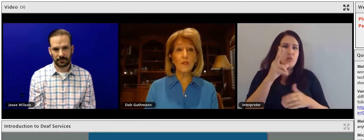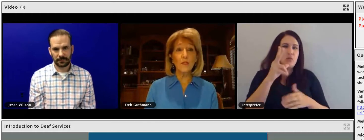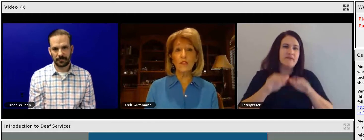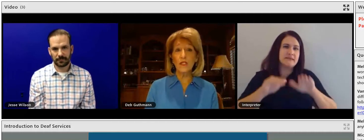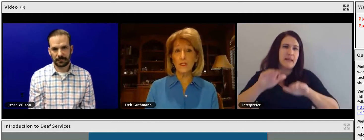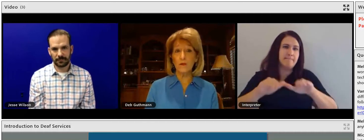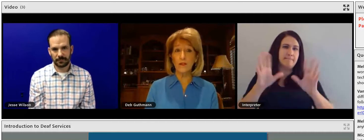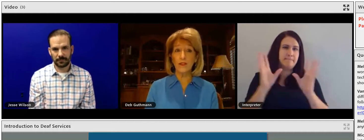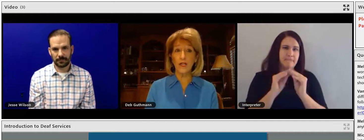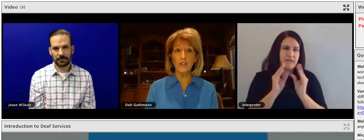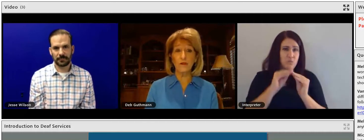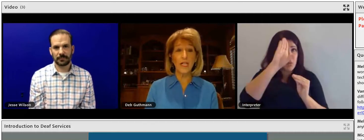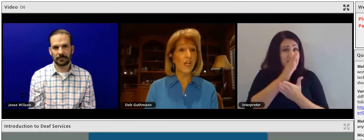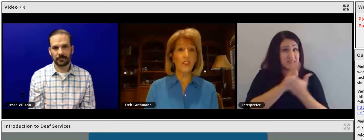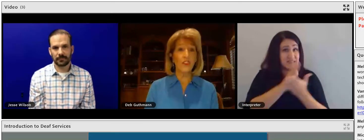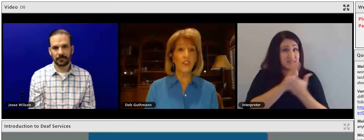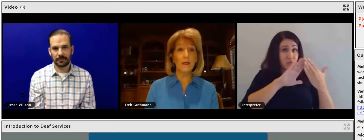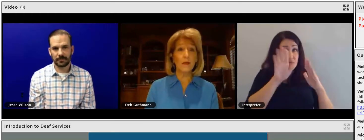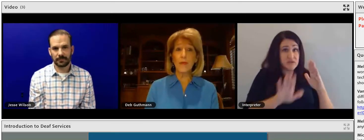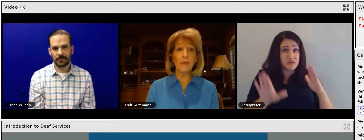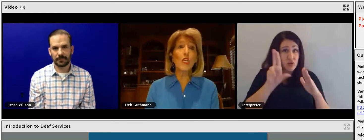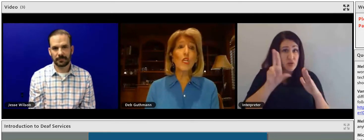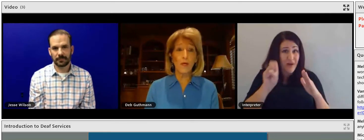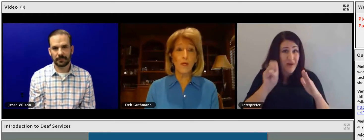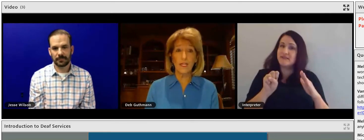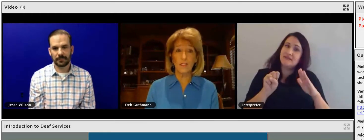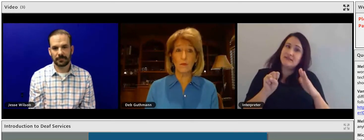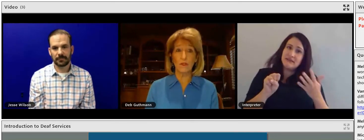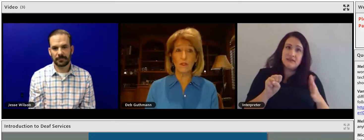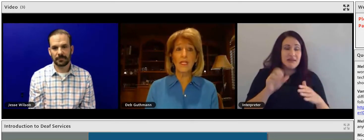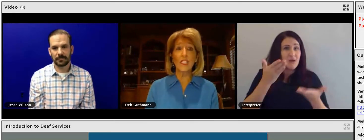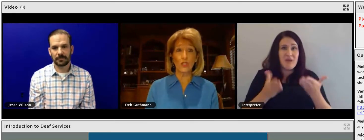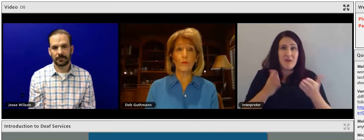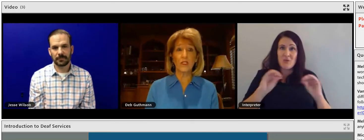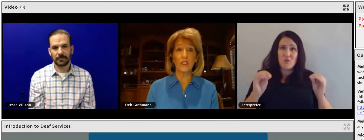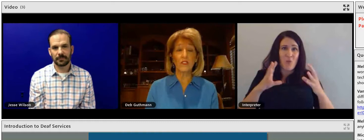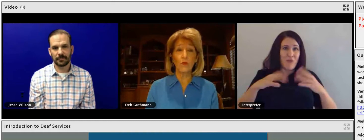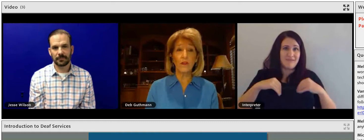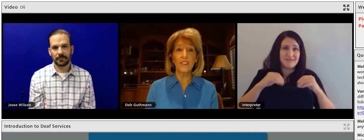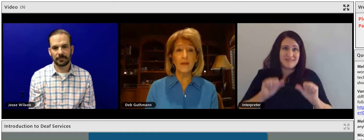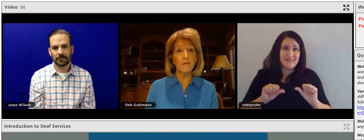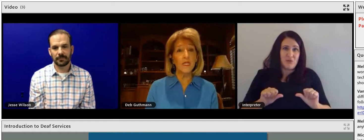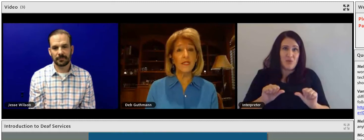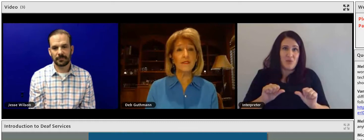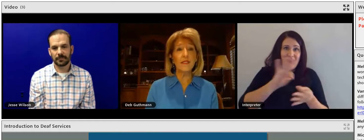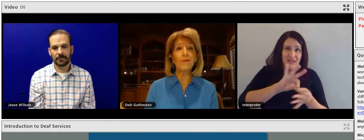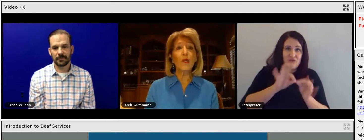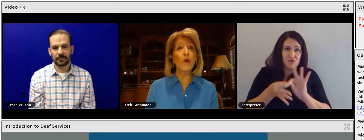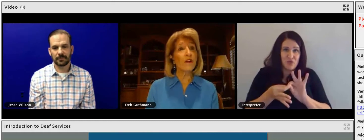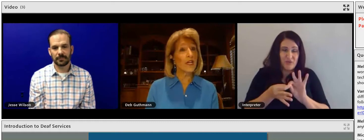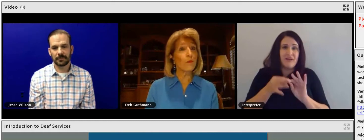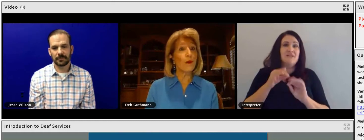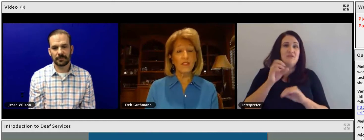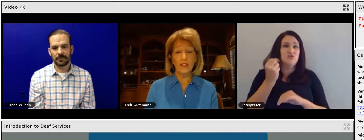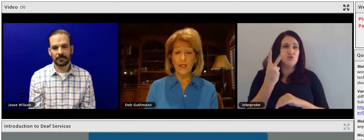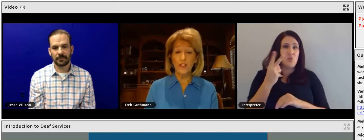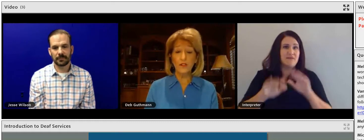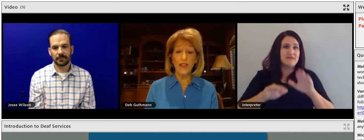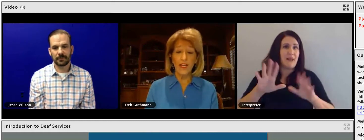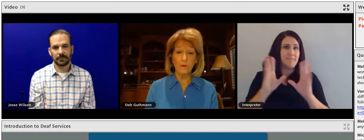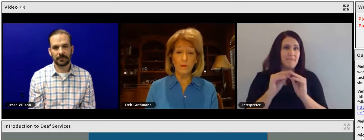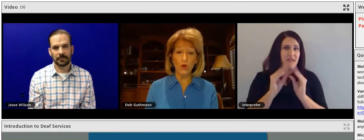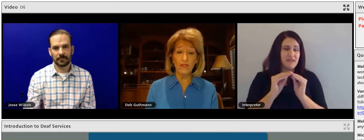know that in some communities around the country, there may be no accessible interpreted 12-step meetings, where